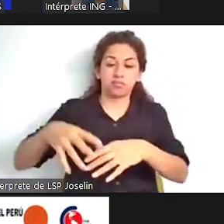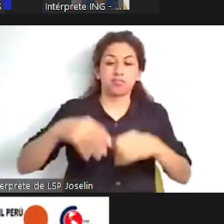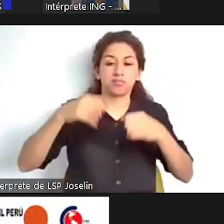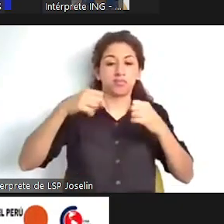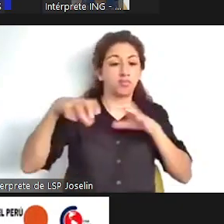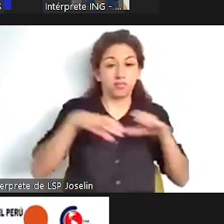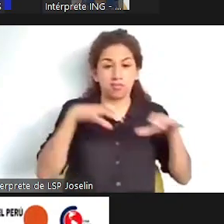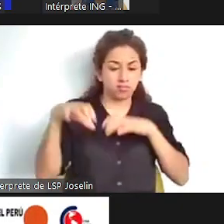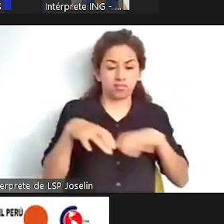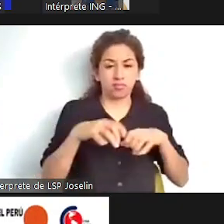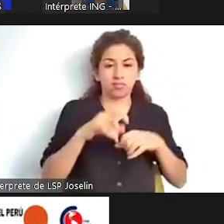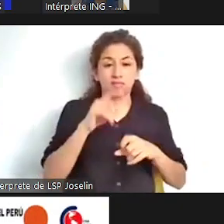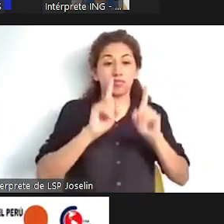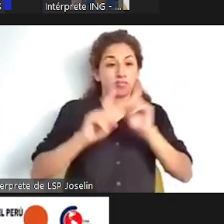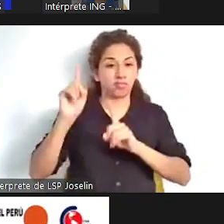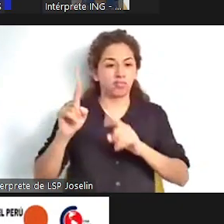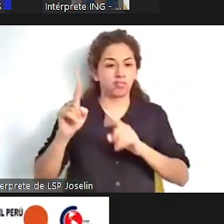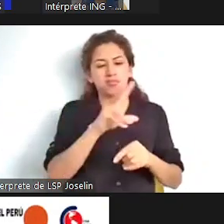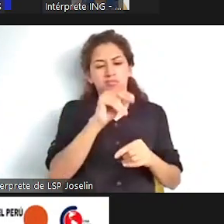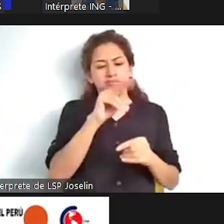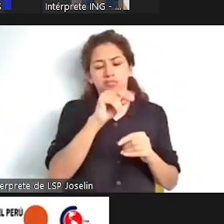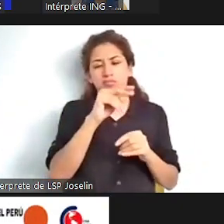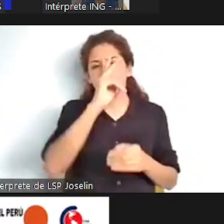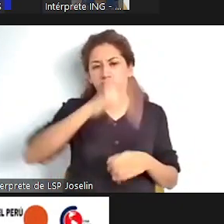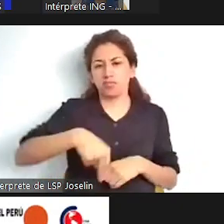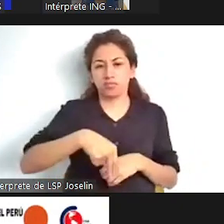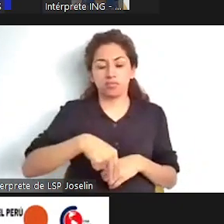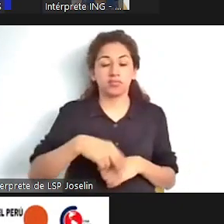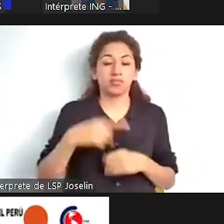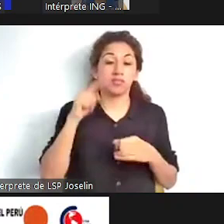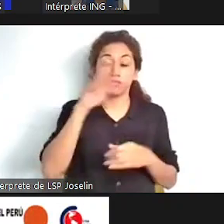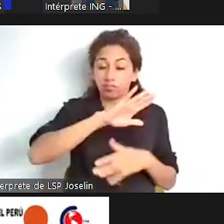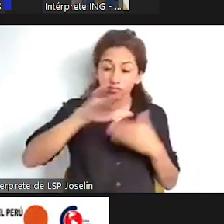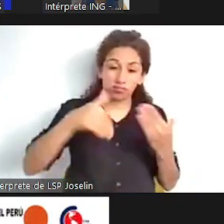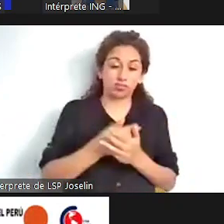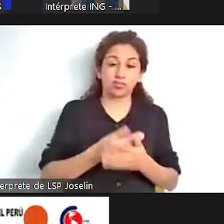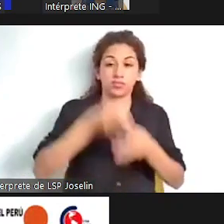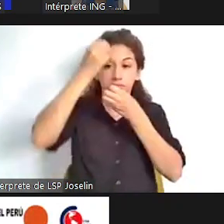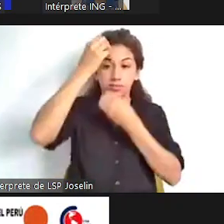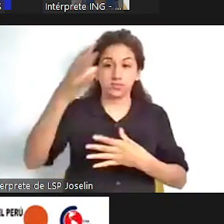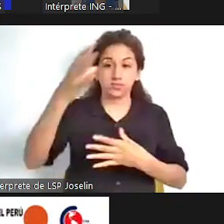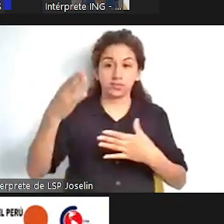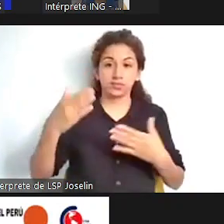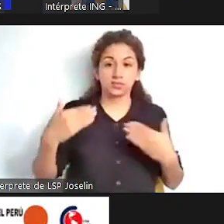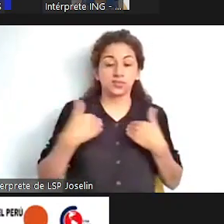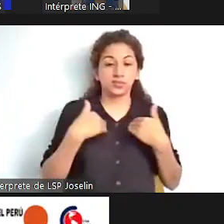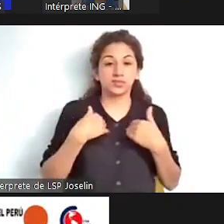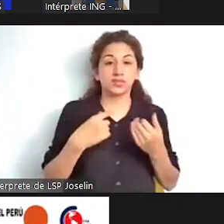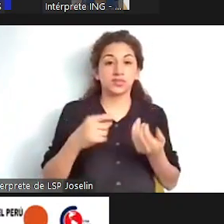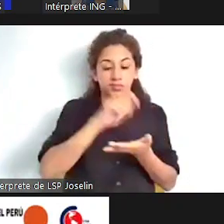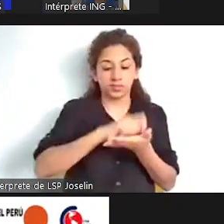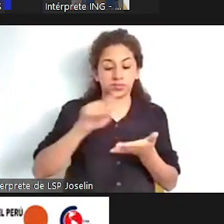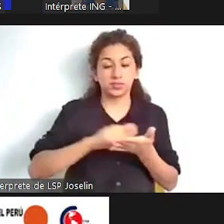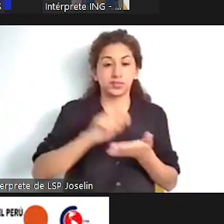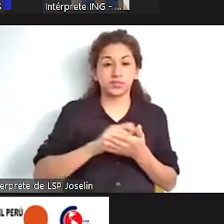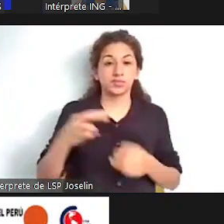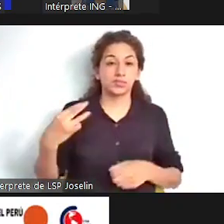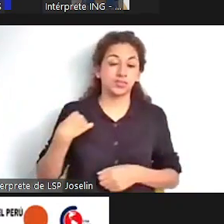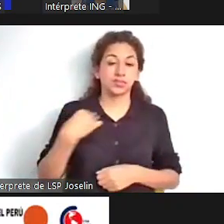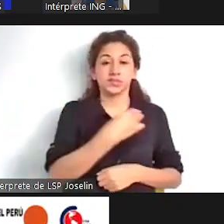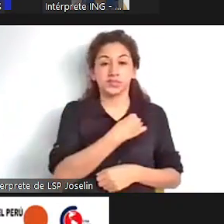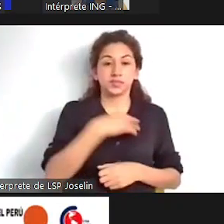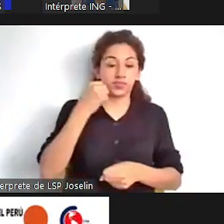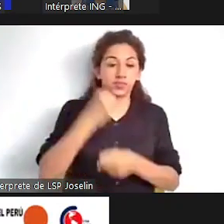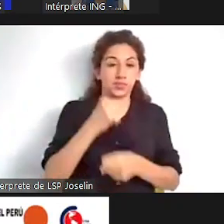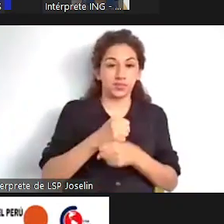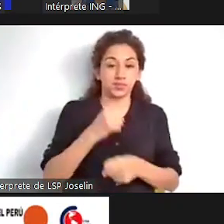signed how many strikes were declared illegal how many strikes were organized all of this information should be located in